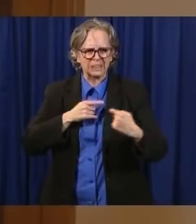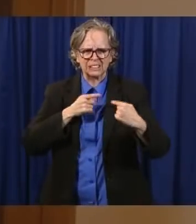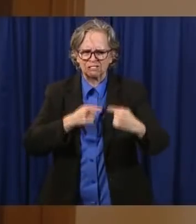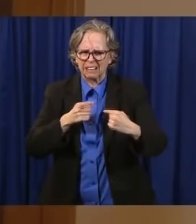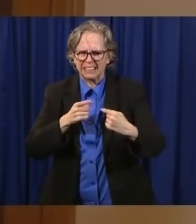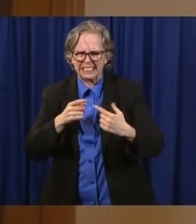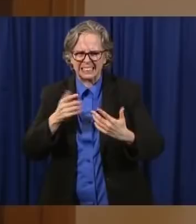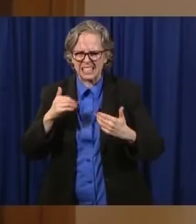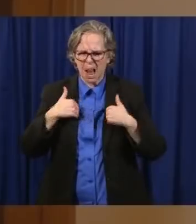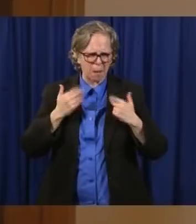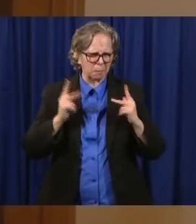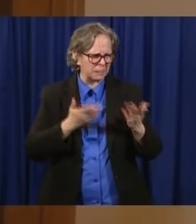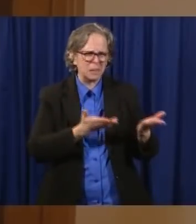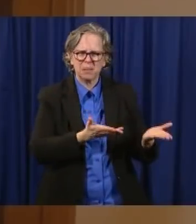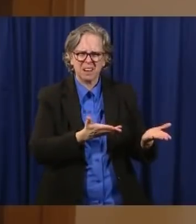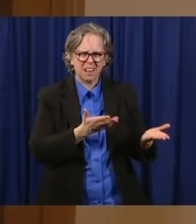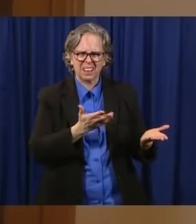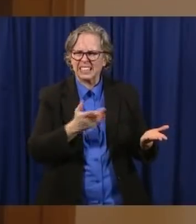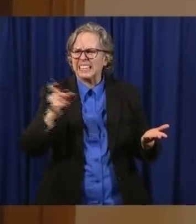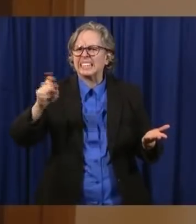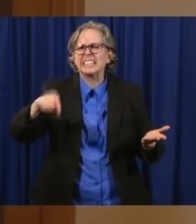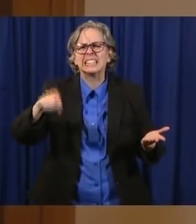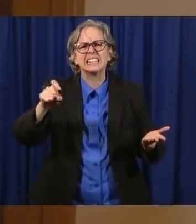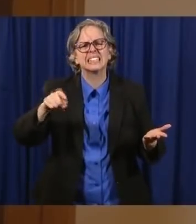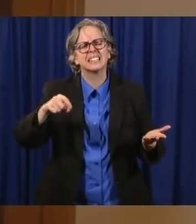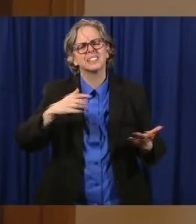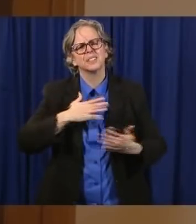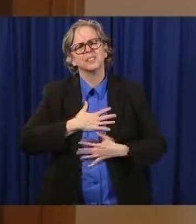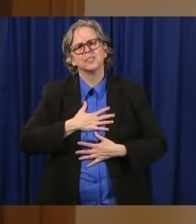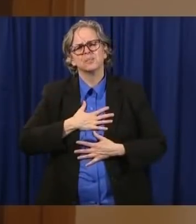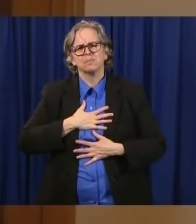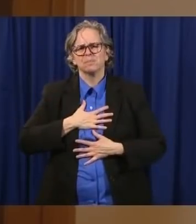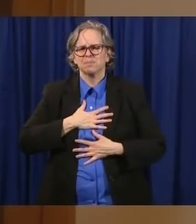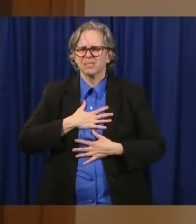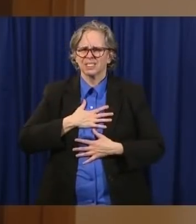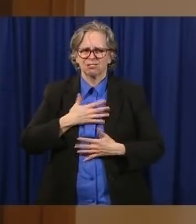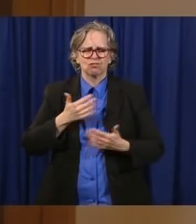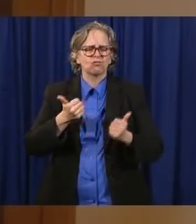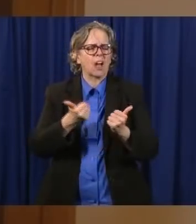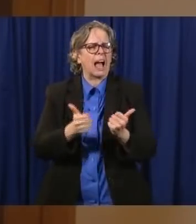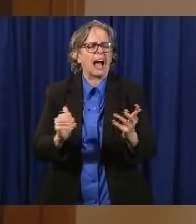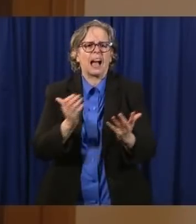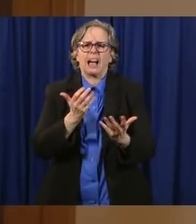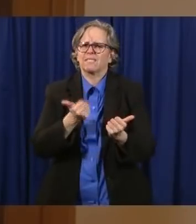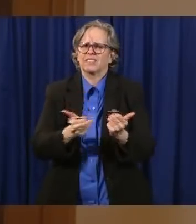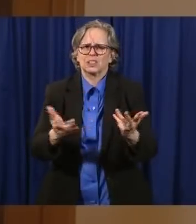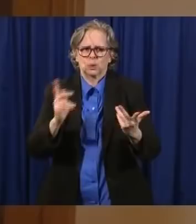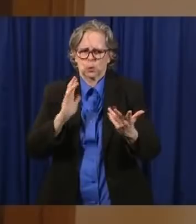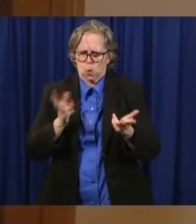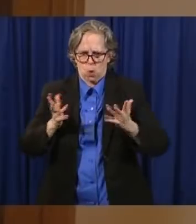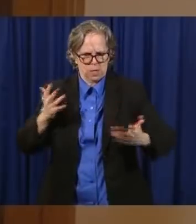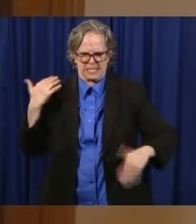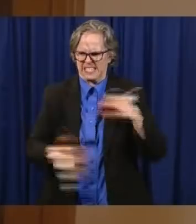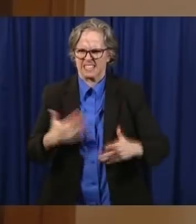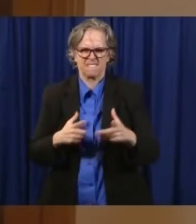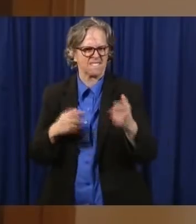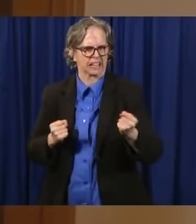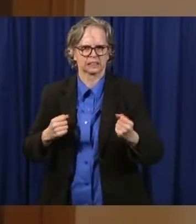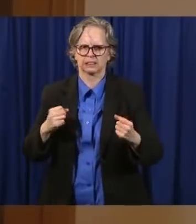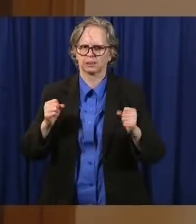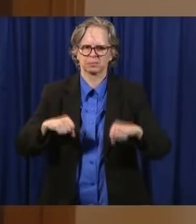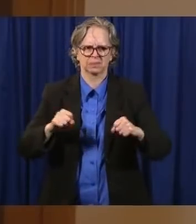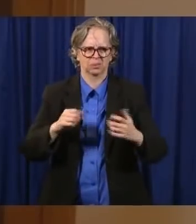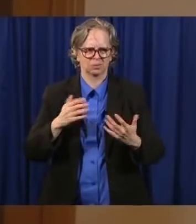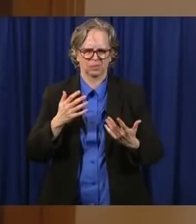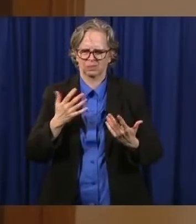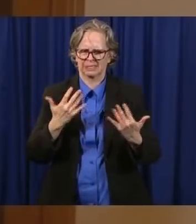people out there who could really use that. So we're doing everything we can to expedite the kinds of treatments and tools that we can